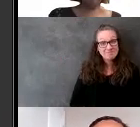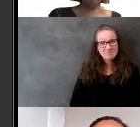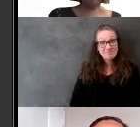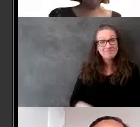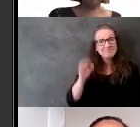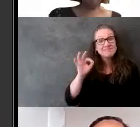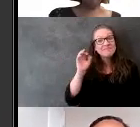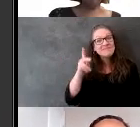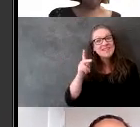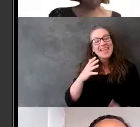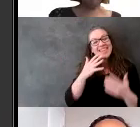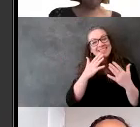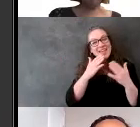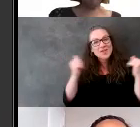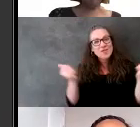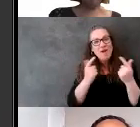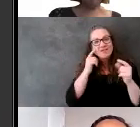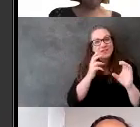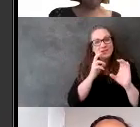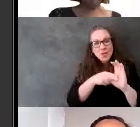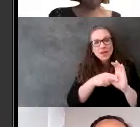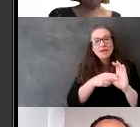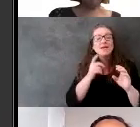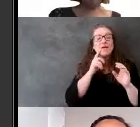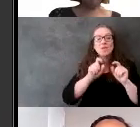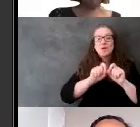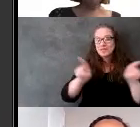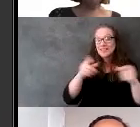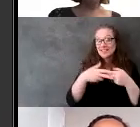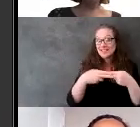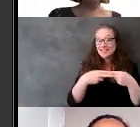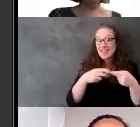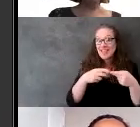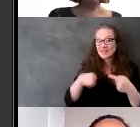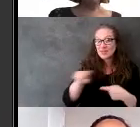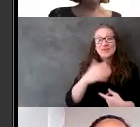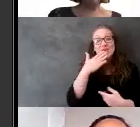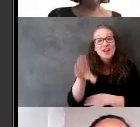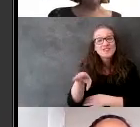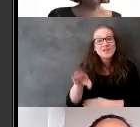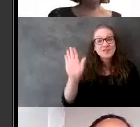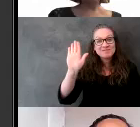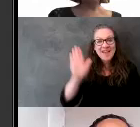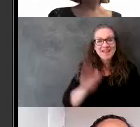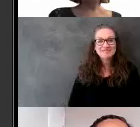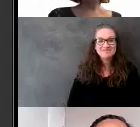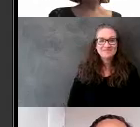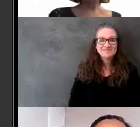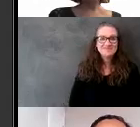Awesome. Well, thank you all for attending, and we will get those slides out to you. Have a good afternoon. Thank you.